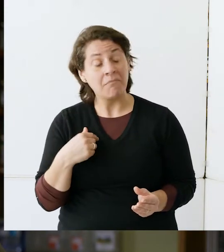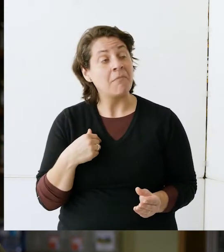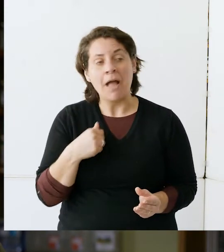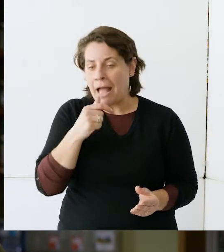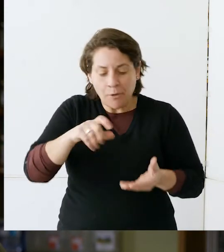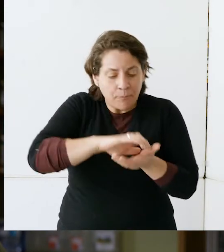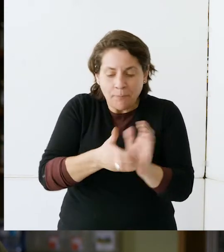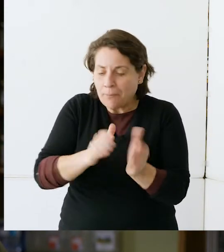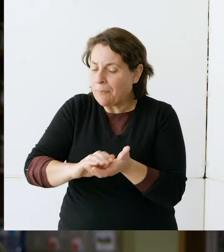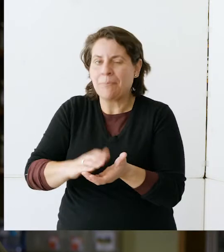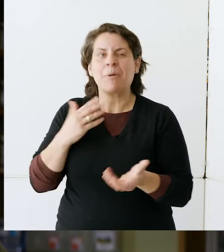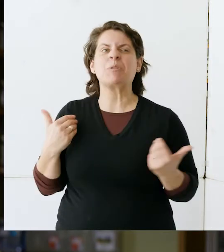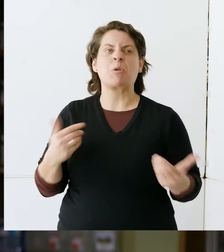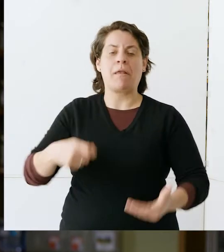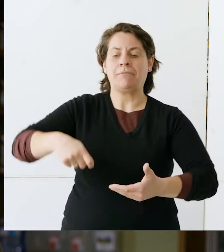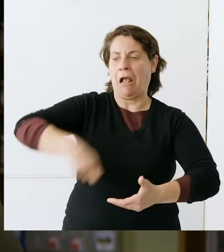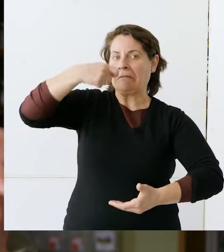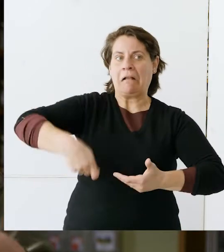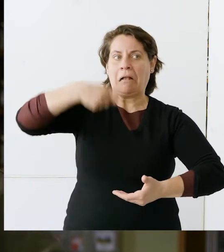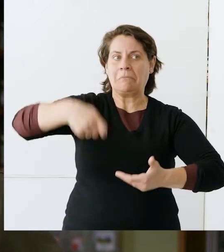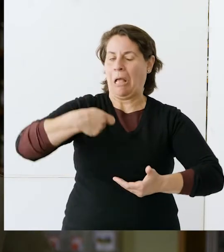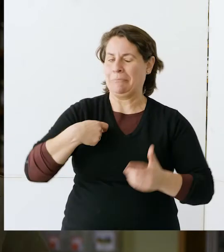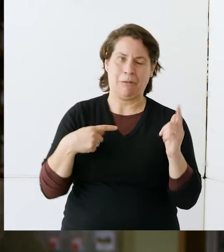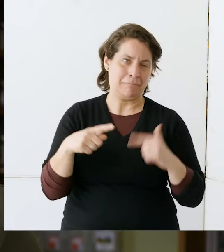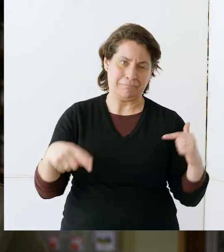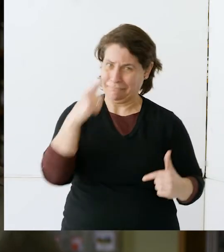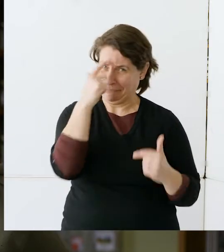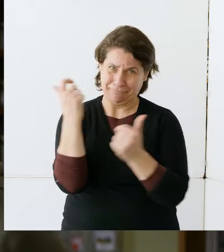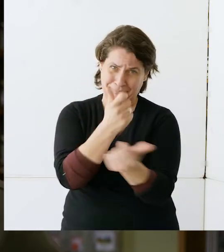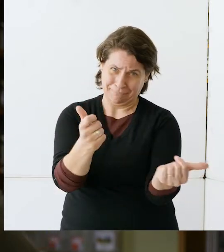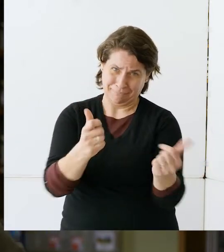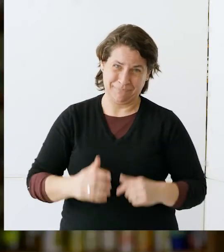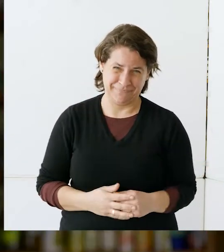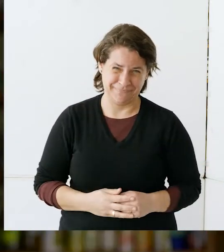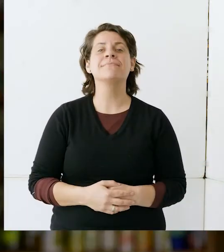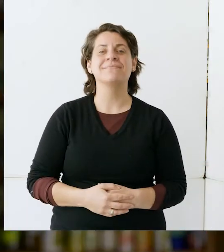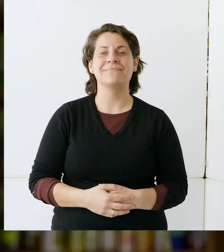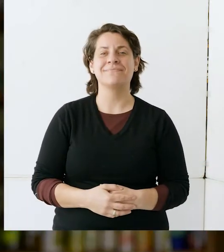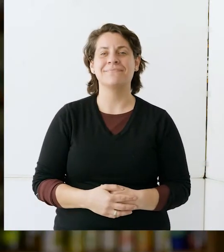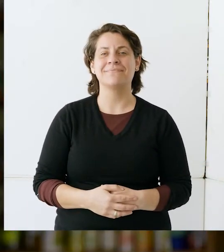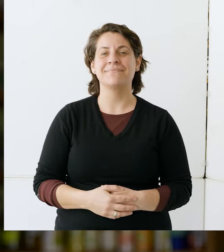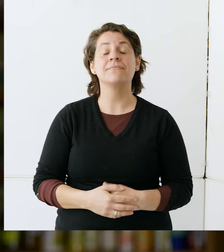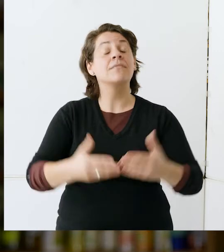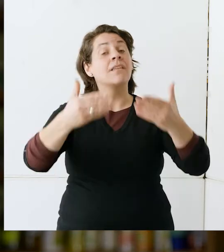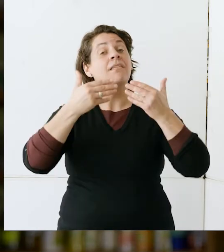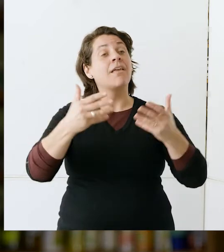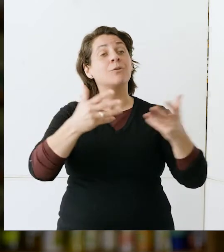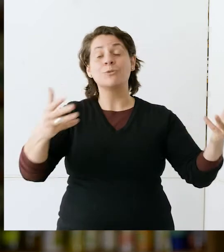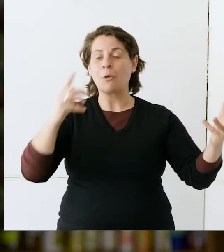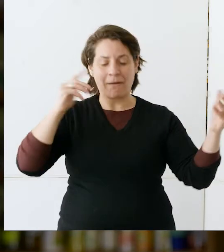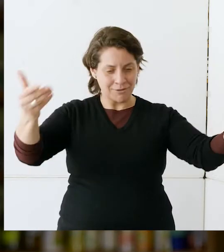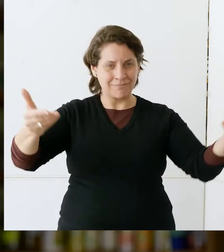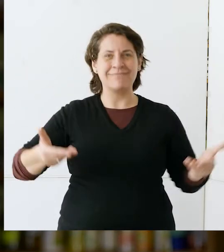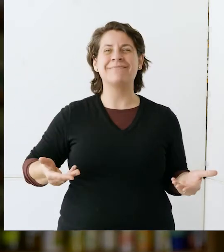into balls, but just kind of eating the batter in a bowl. So there's a variety of ways to do it too. Thank you so much for joining me today to learn